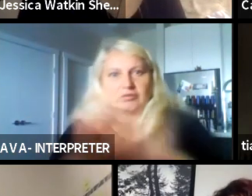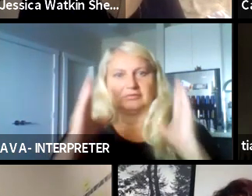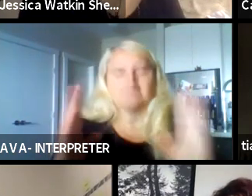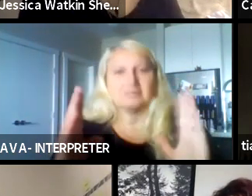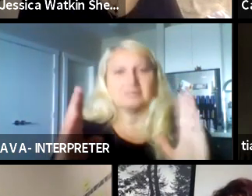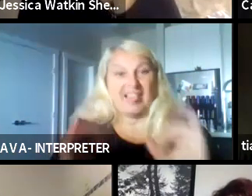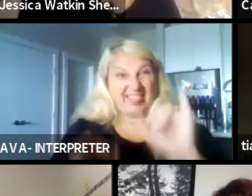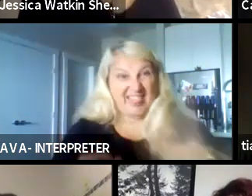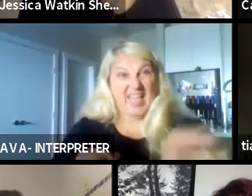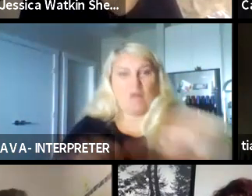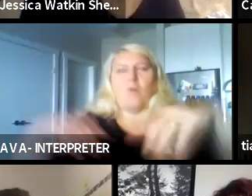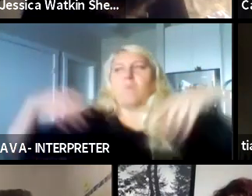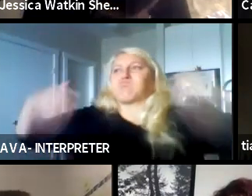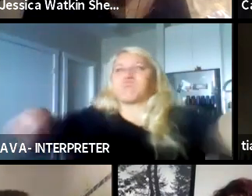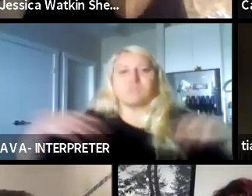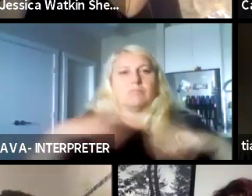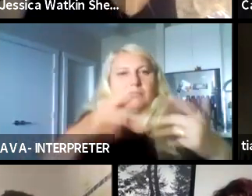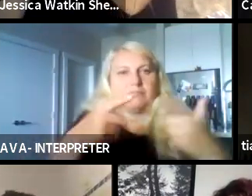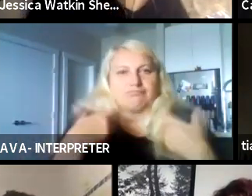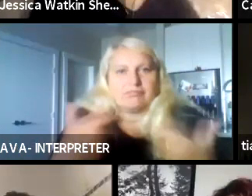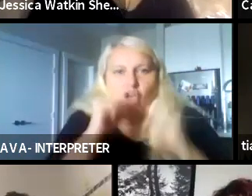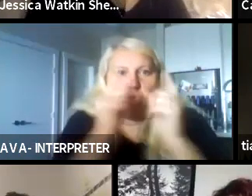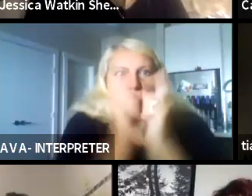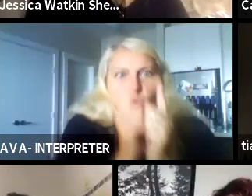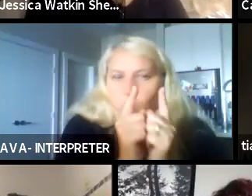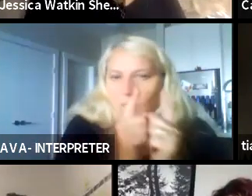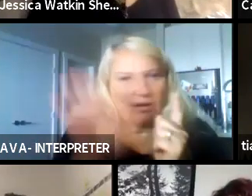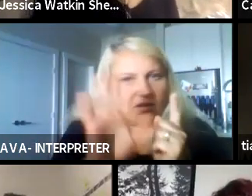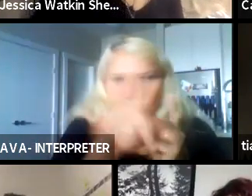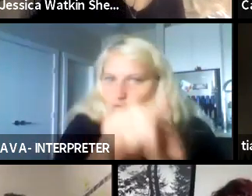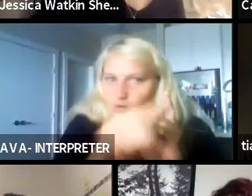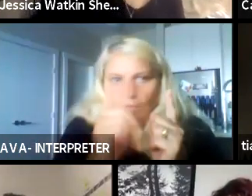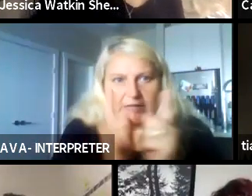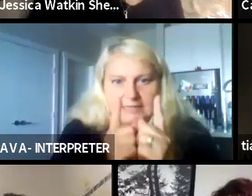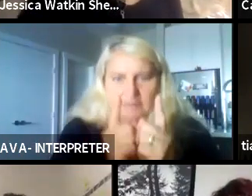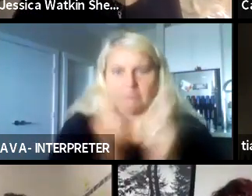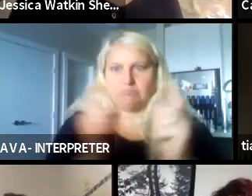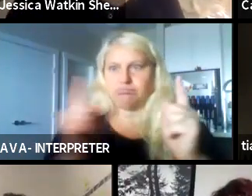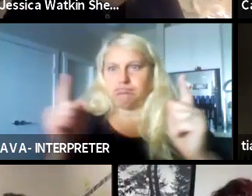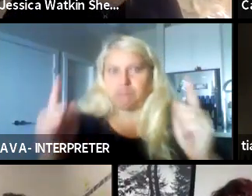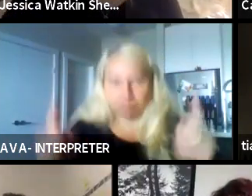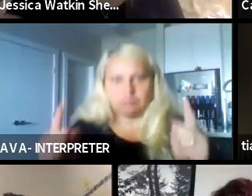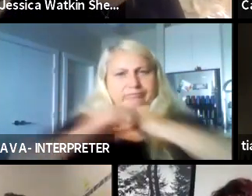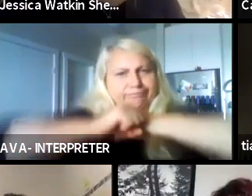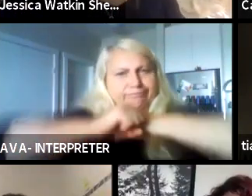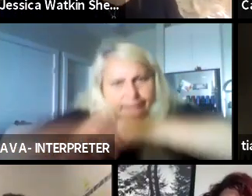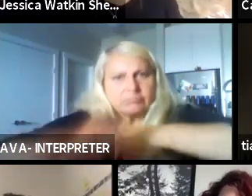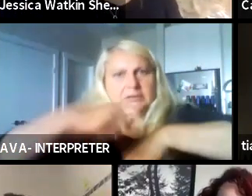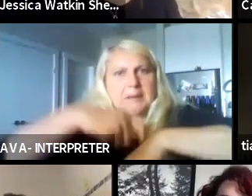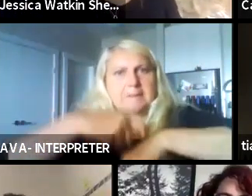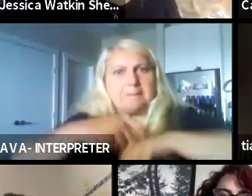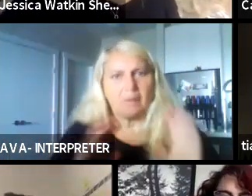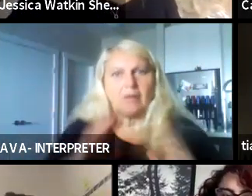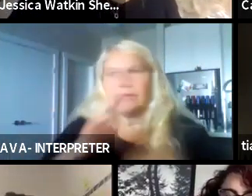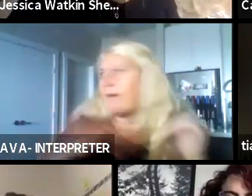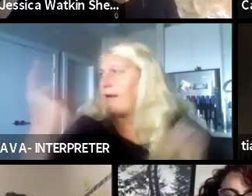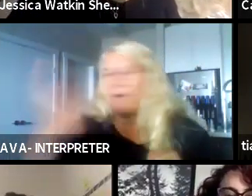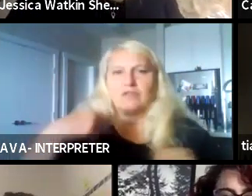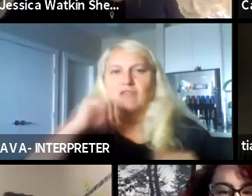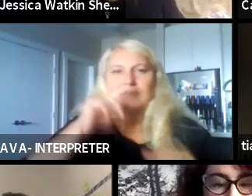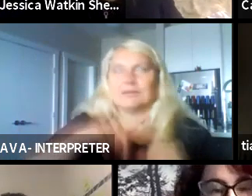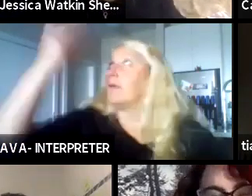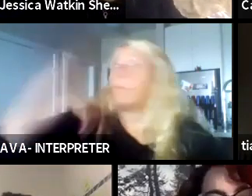itself. By claiming that amount of time, it actually allows us to be human beings that aren't trying to be capitalist machines